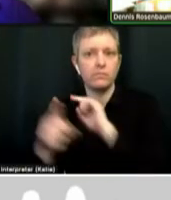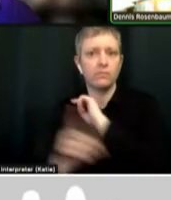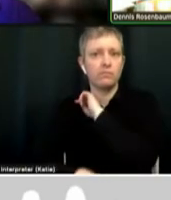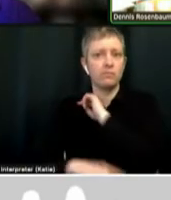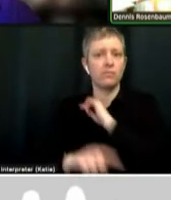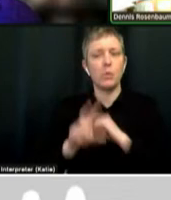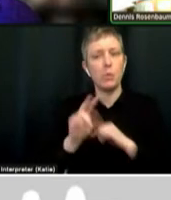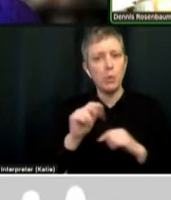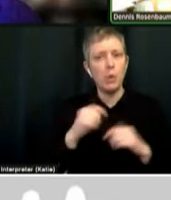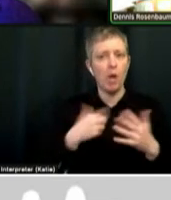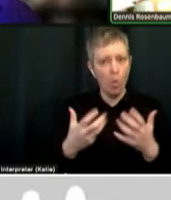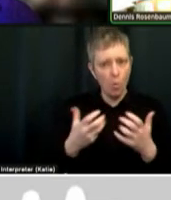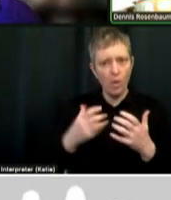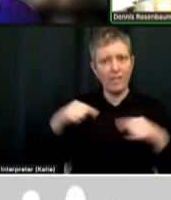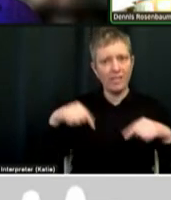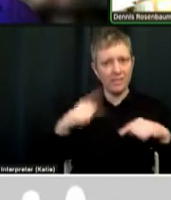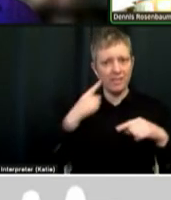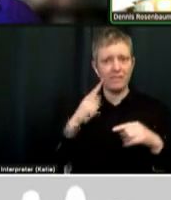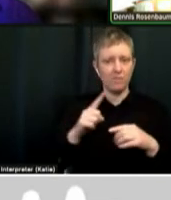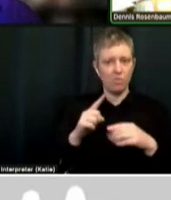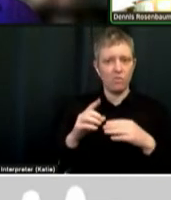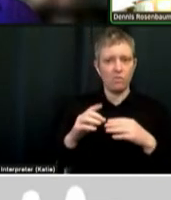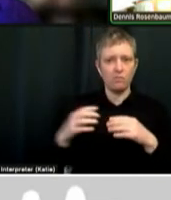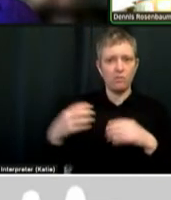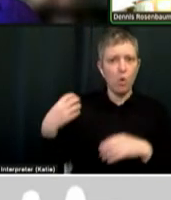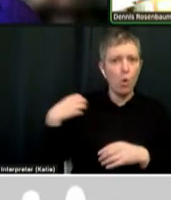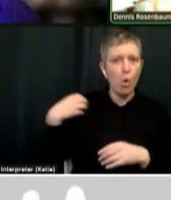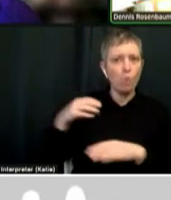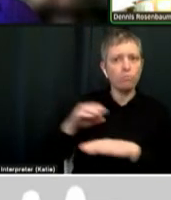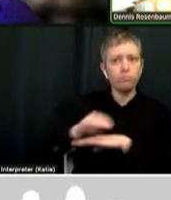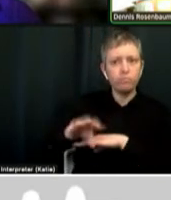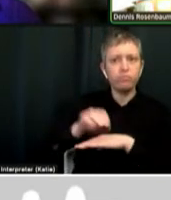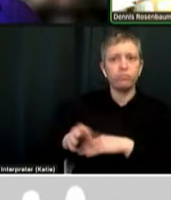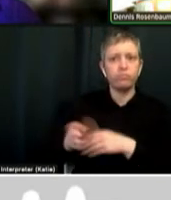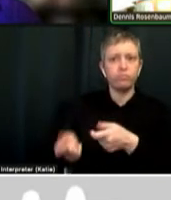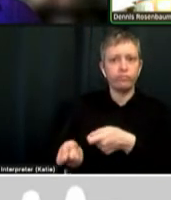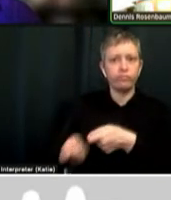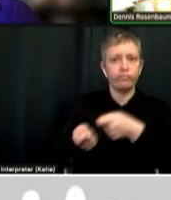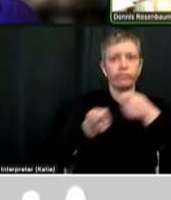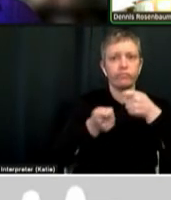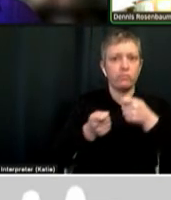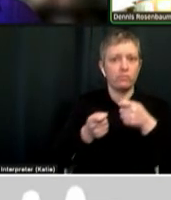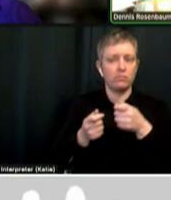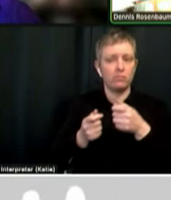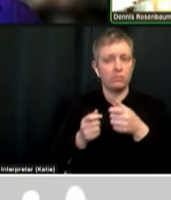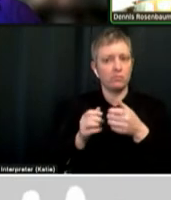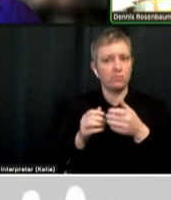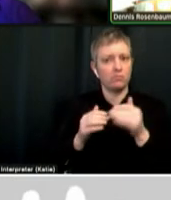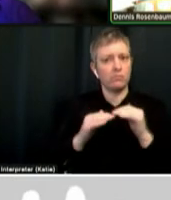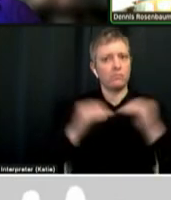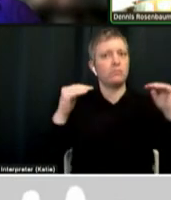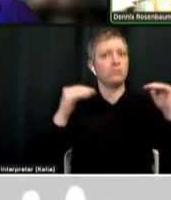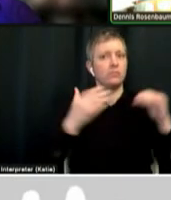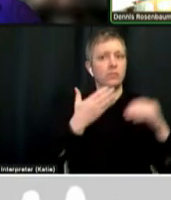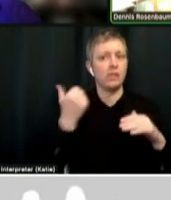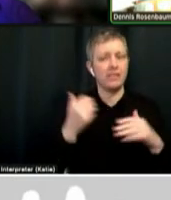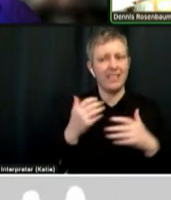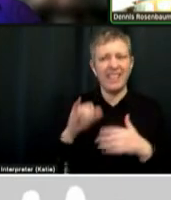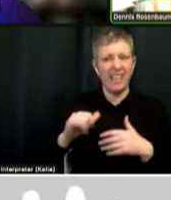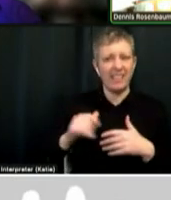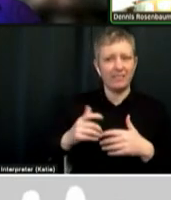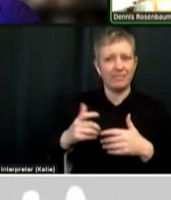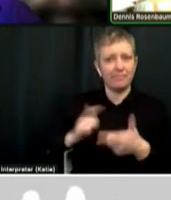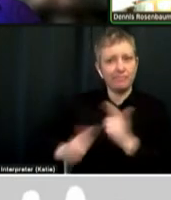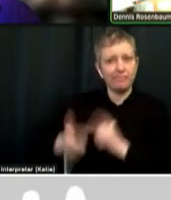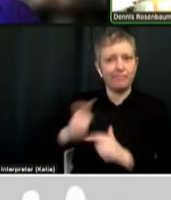helping them reach a certain level. Interpersonal communication skills are so important. they should be trained on more and more. You'll see that in our reports.